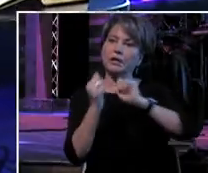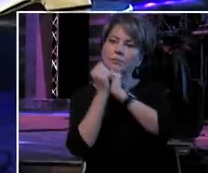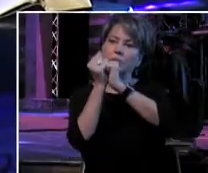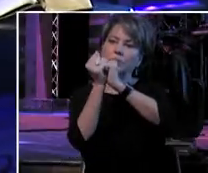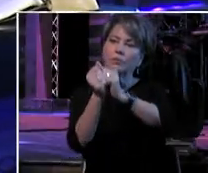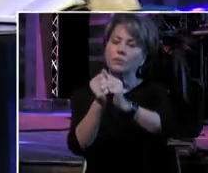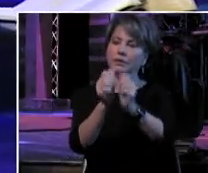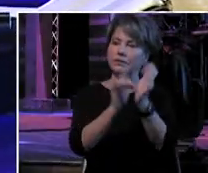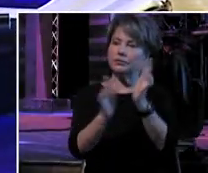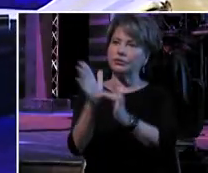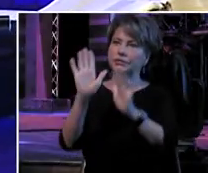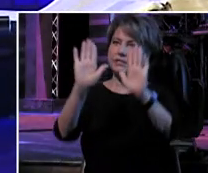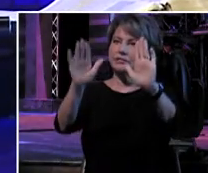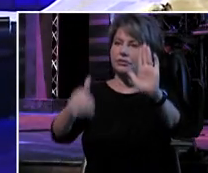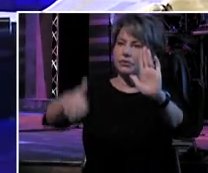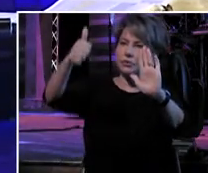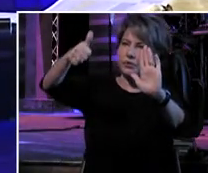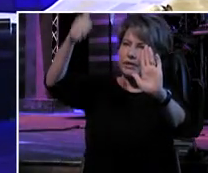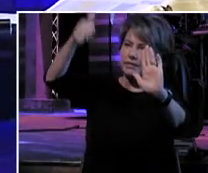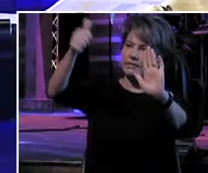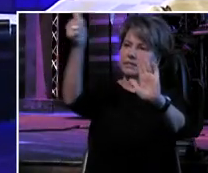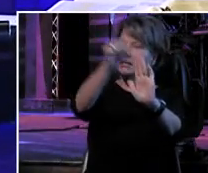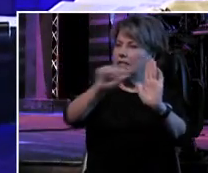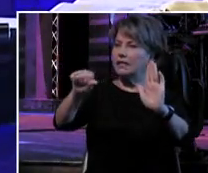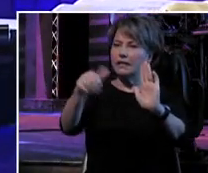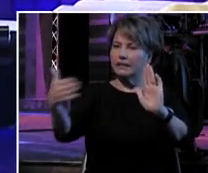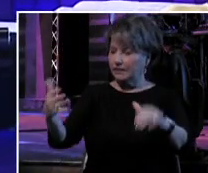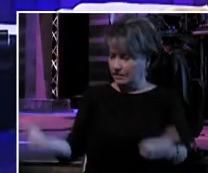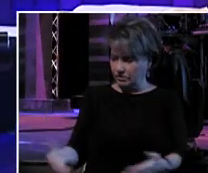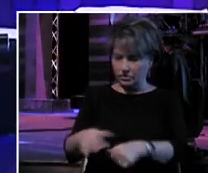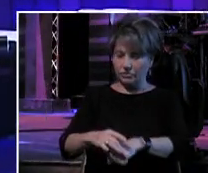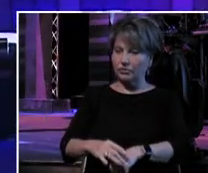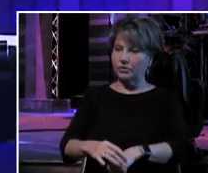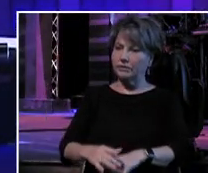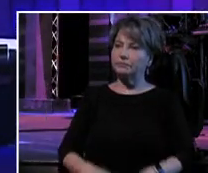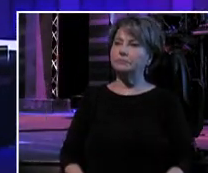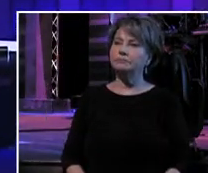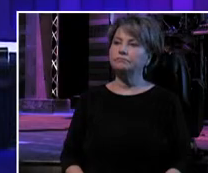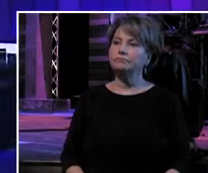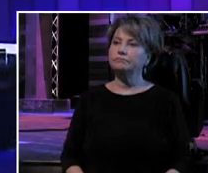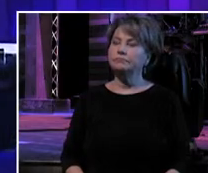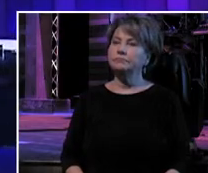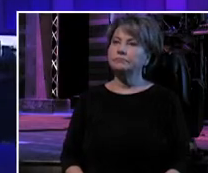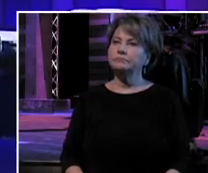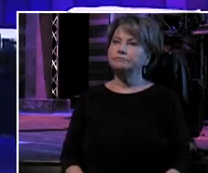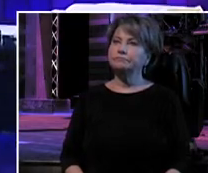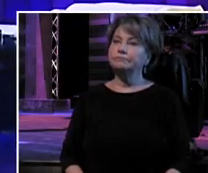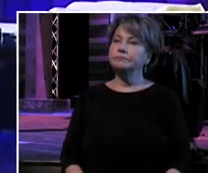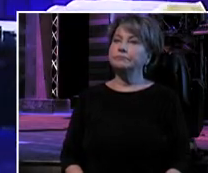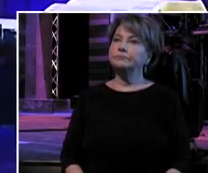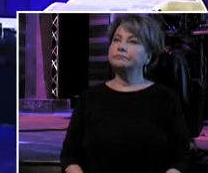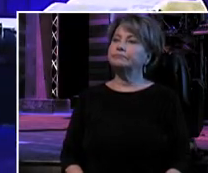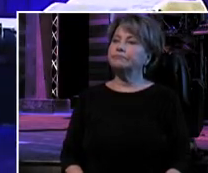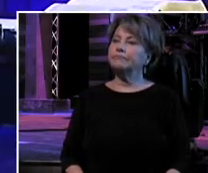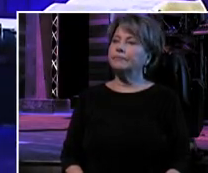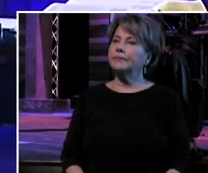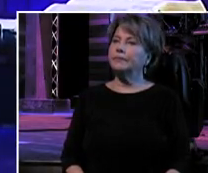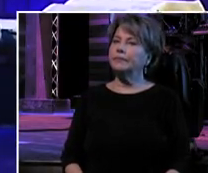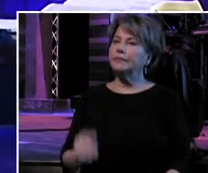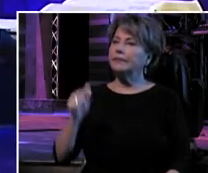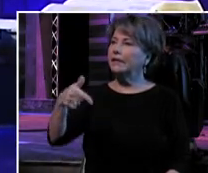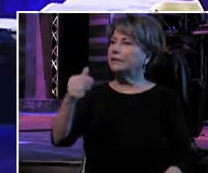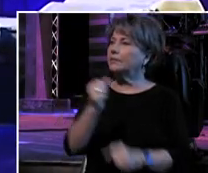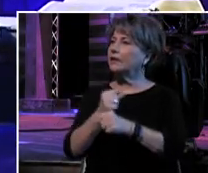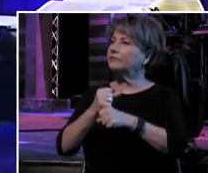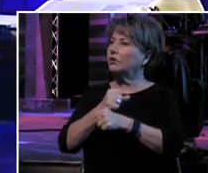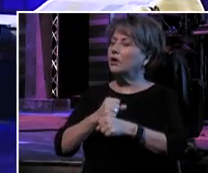far greater than anything on this earth. So here's the deal. I'm going to have coffee with you, because I know there'll be coffee